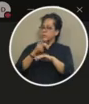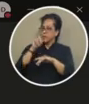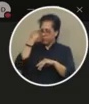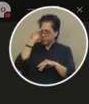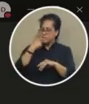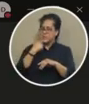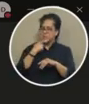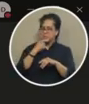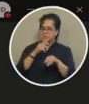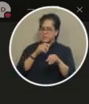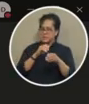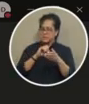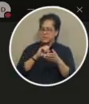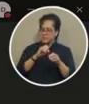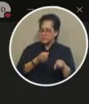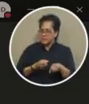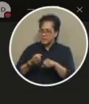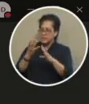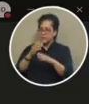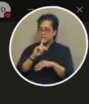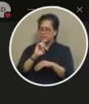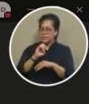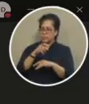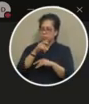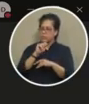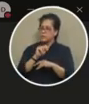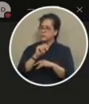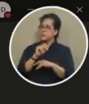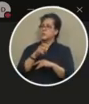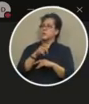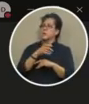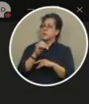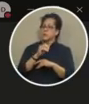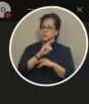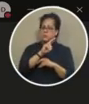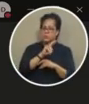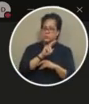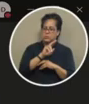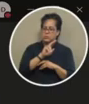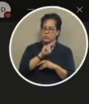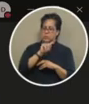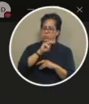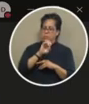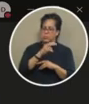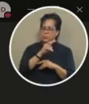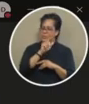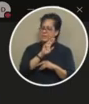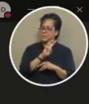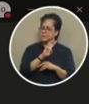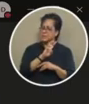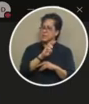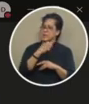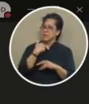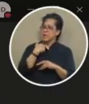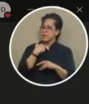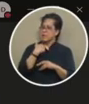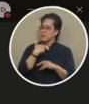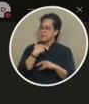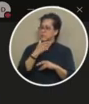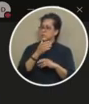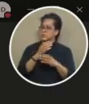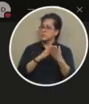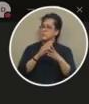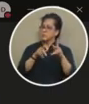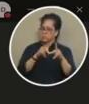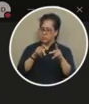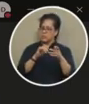that a deportation flight that arrived there from the United States last Thursday, March 26th, carried a deportee who has